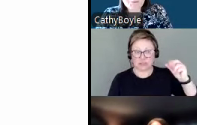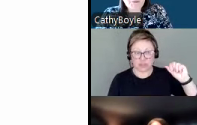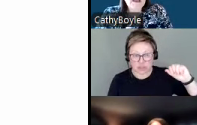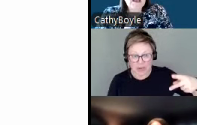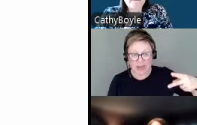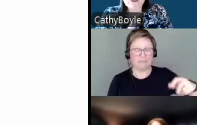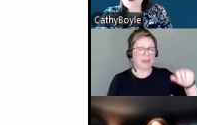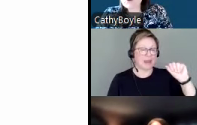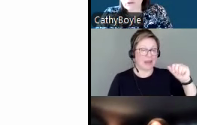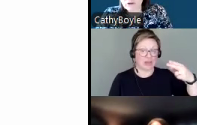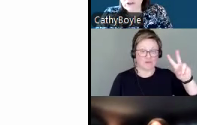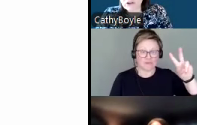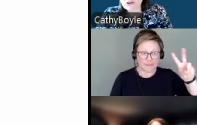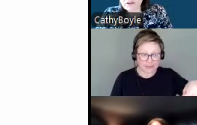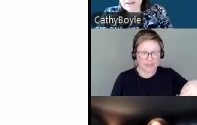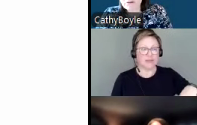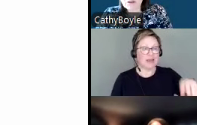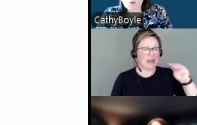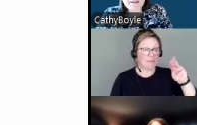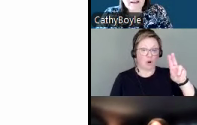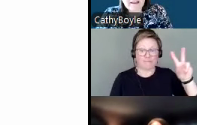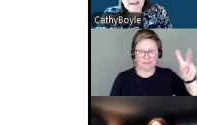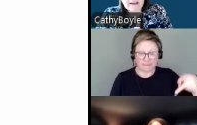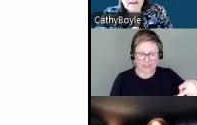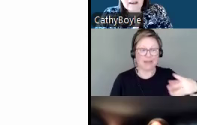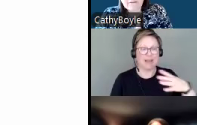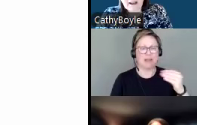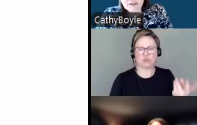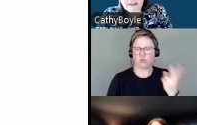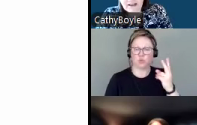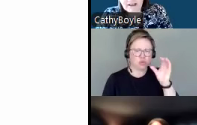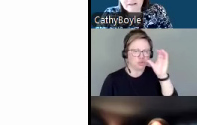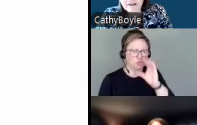vouchers, and for two search engines, housingworks.net and for